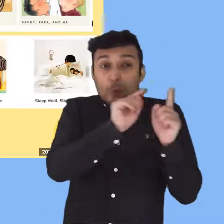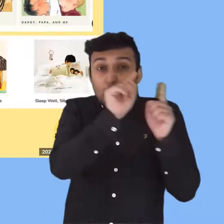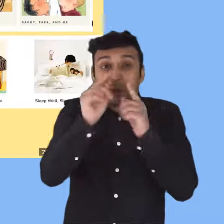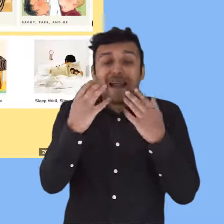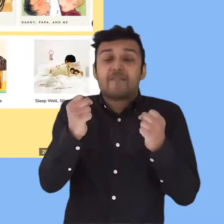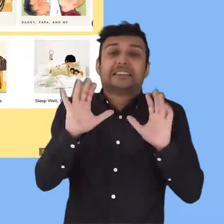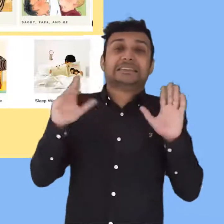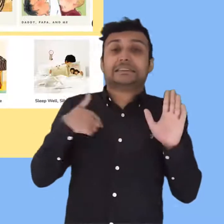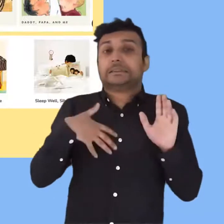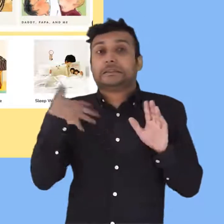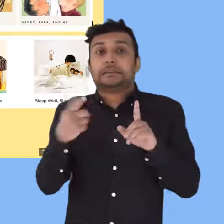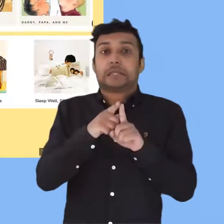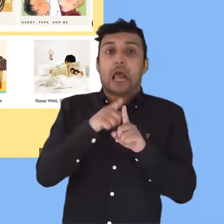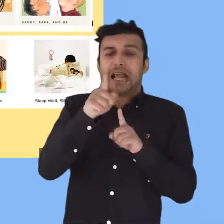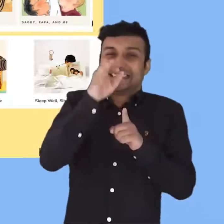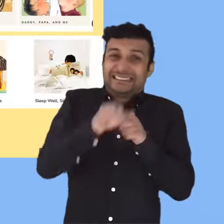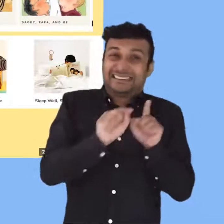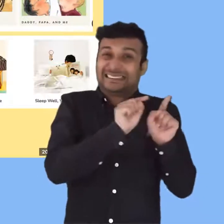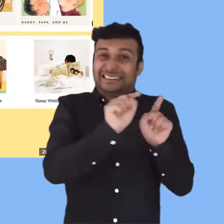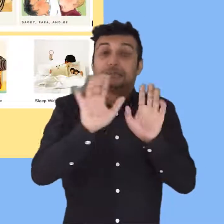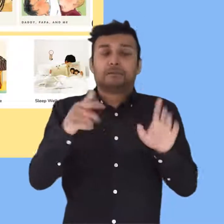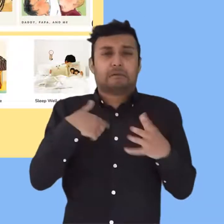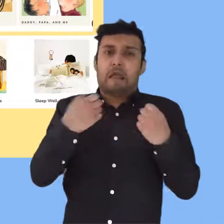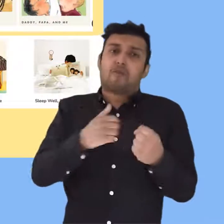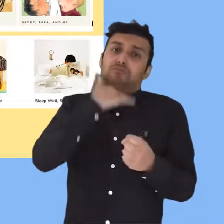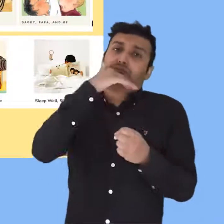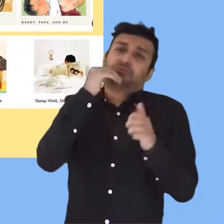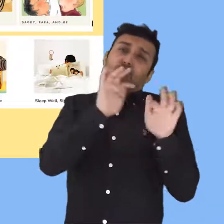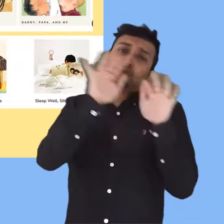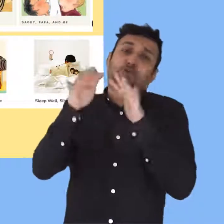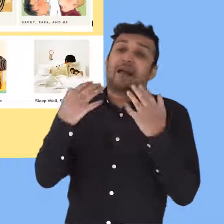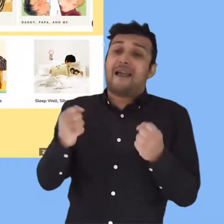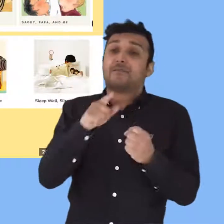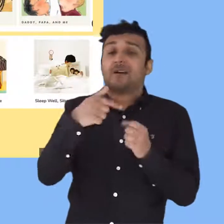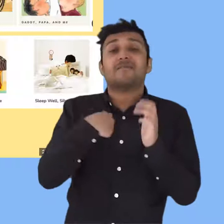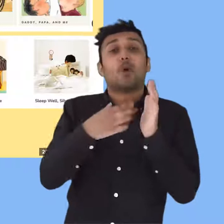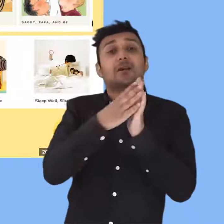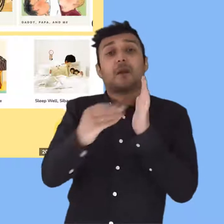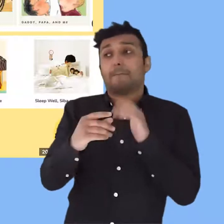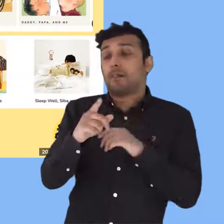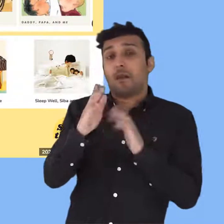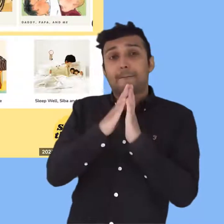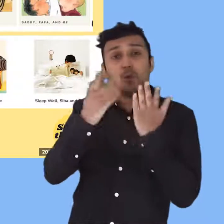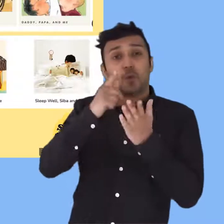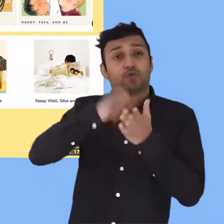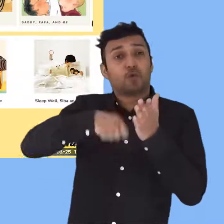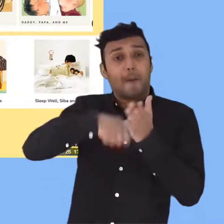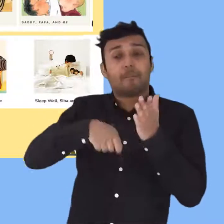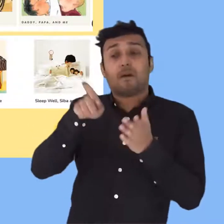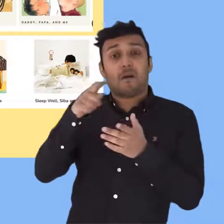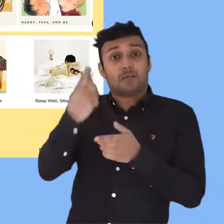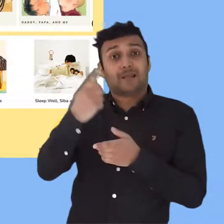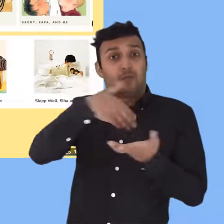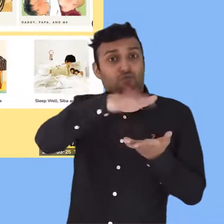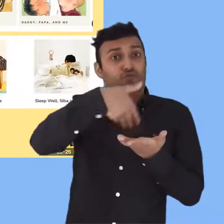recommend specific books. There are loads and loads of books out there that are diverse, but here are some booksellers, some bookshops that you can look at who